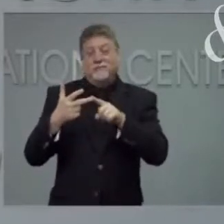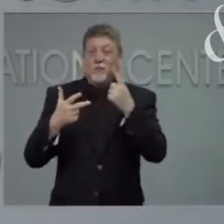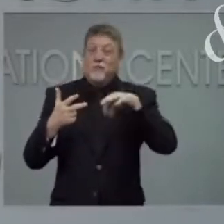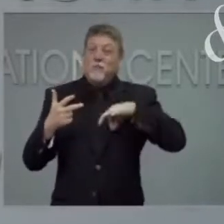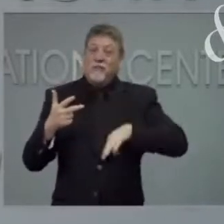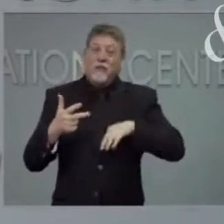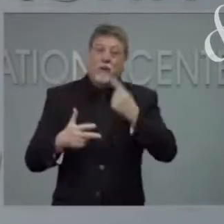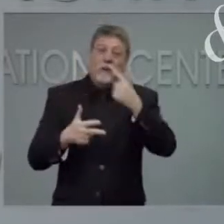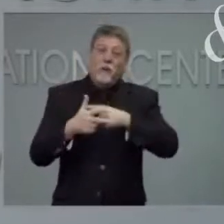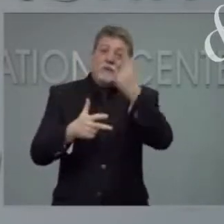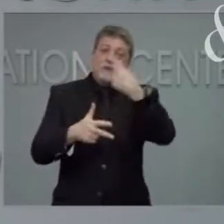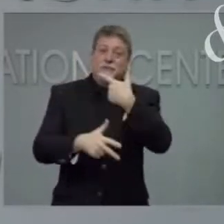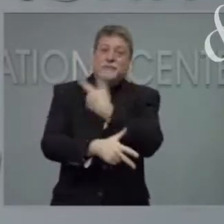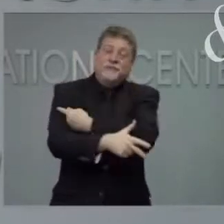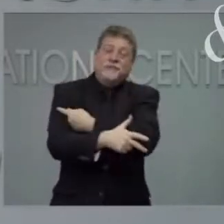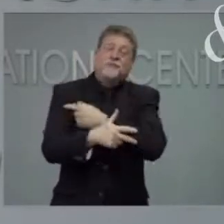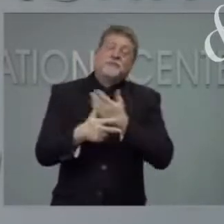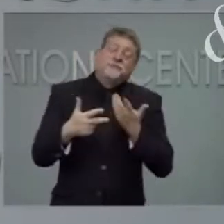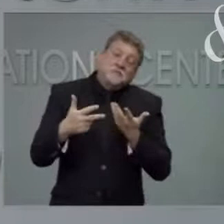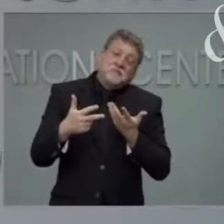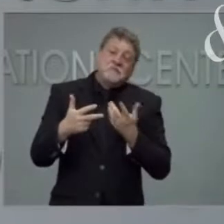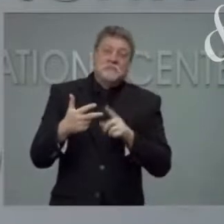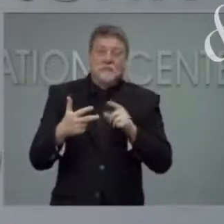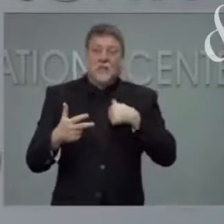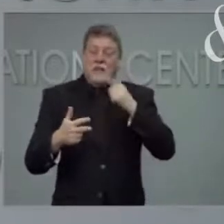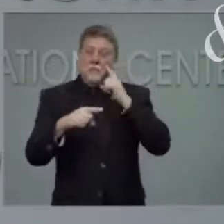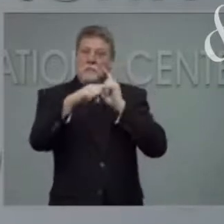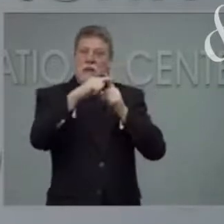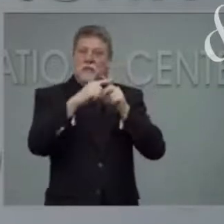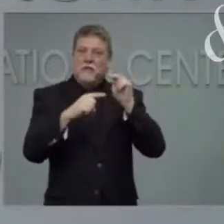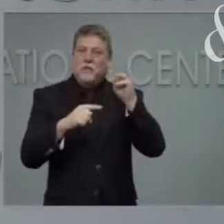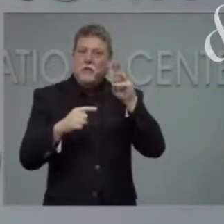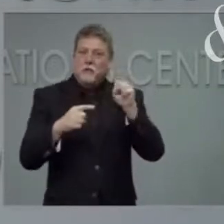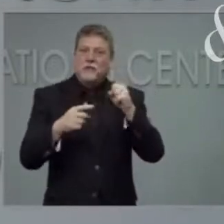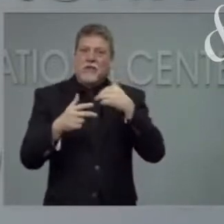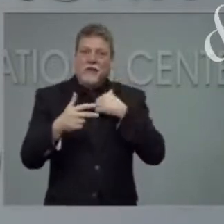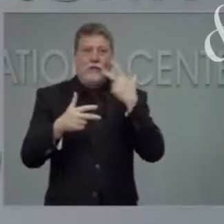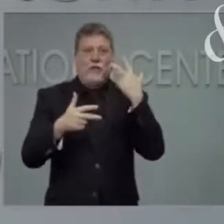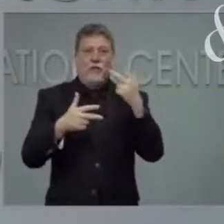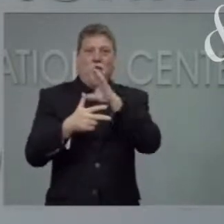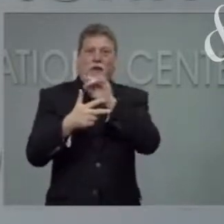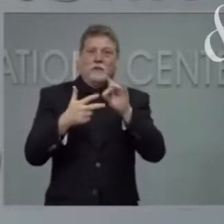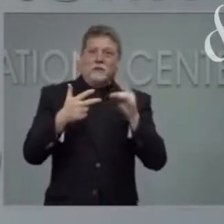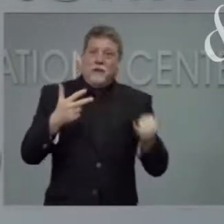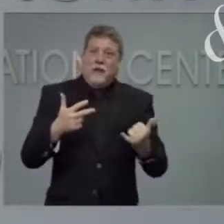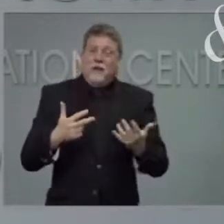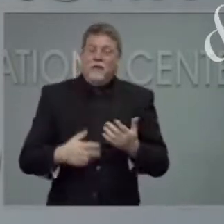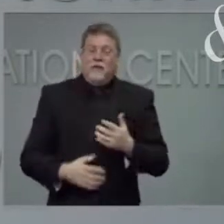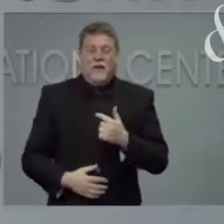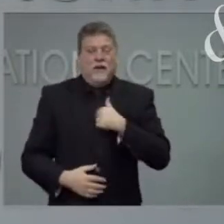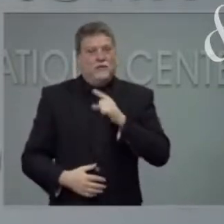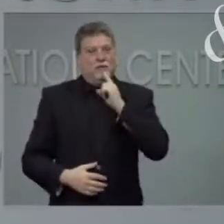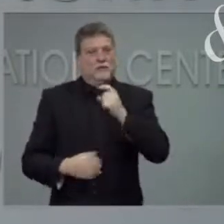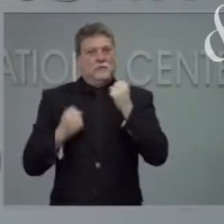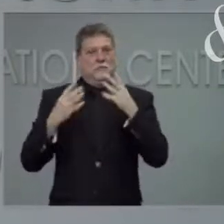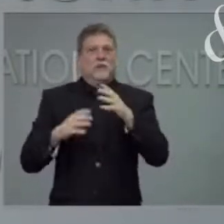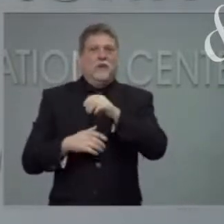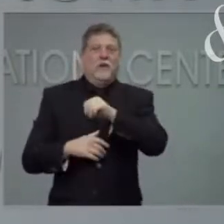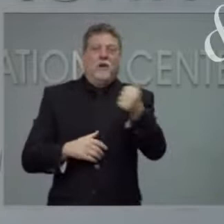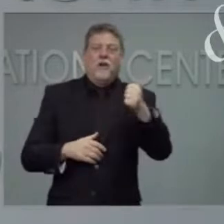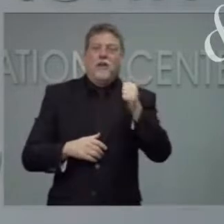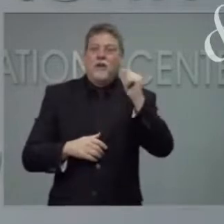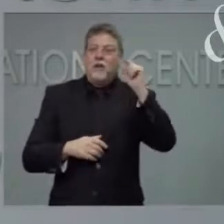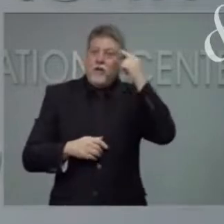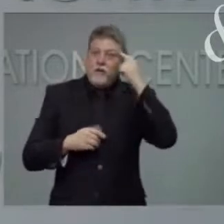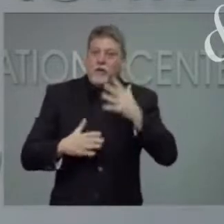shot. So I think it's exciting that we have all three of these vaccines now. And I'm sure that a lot of other government